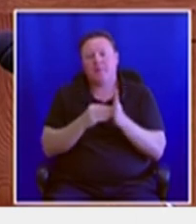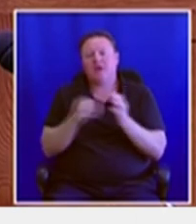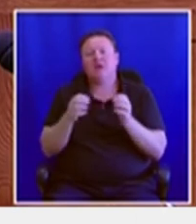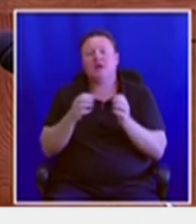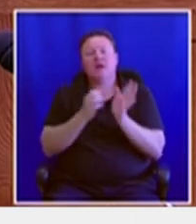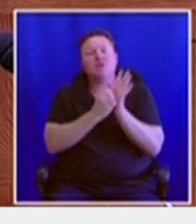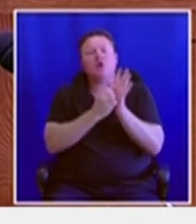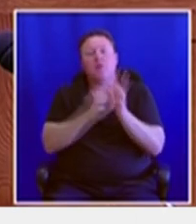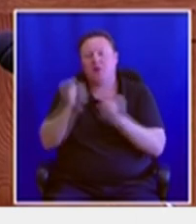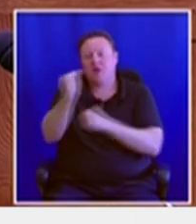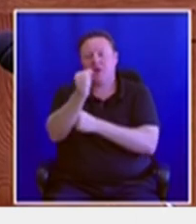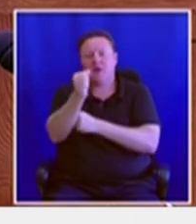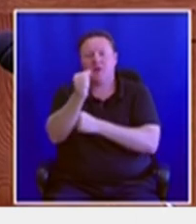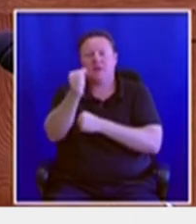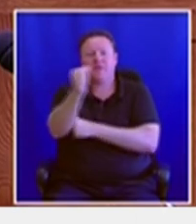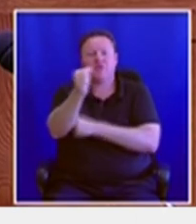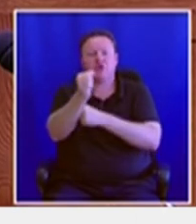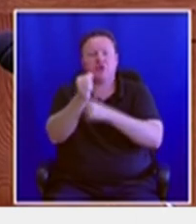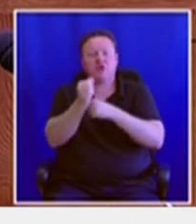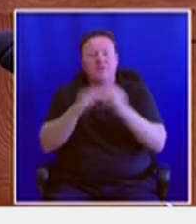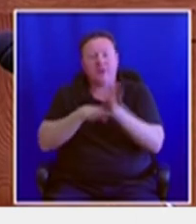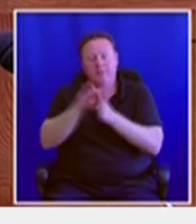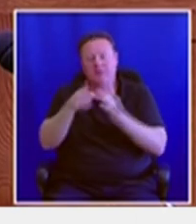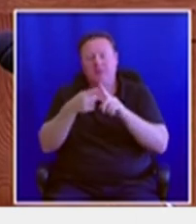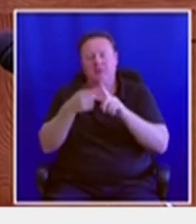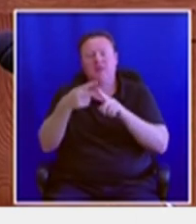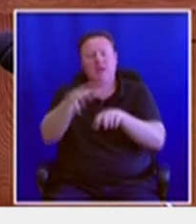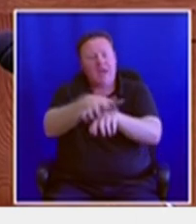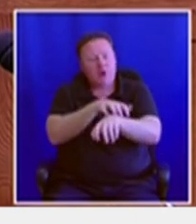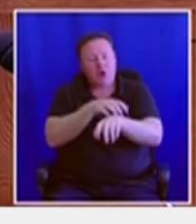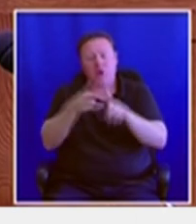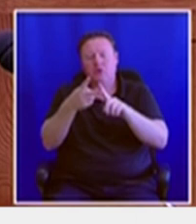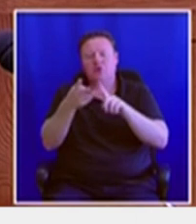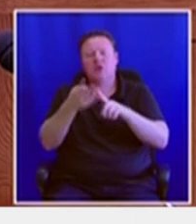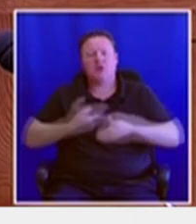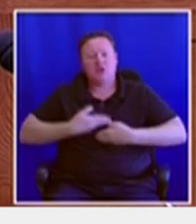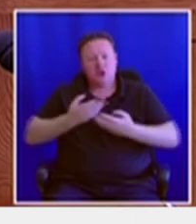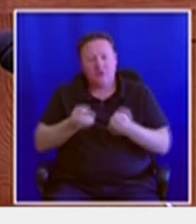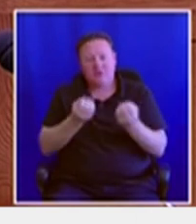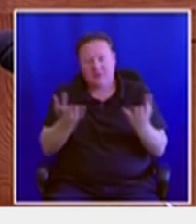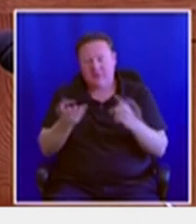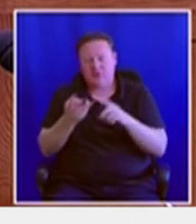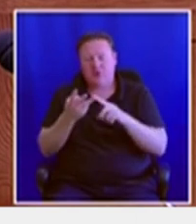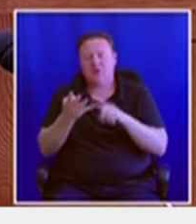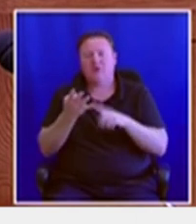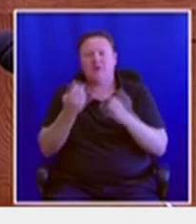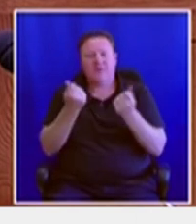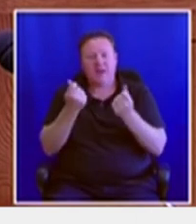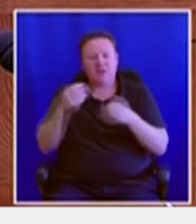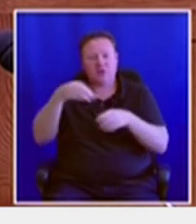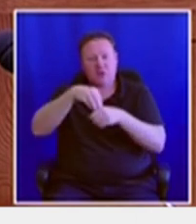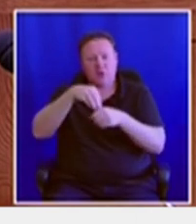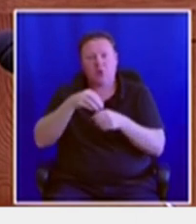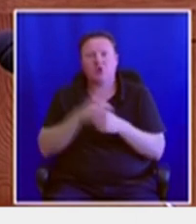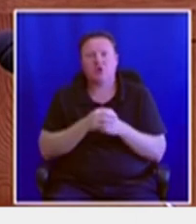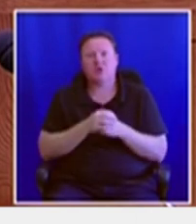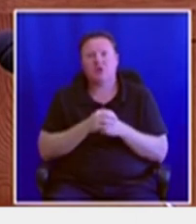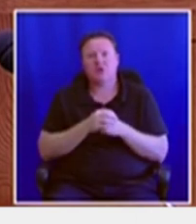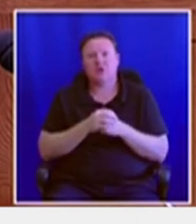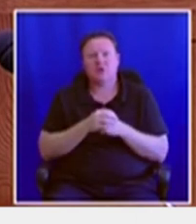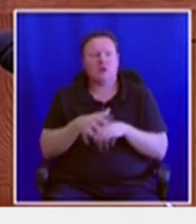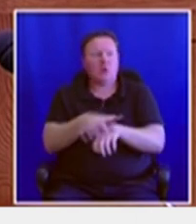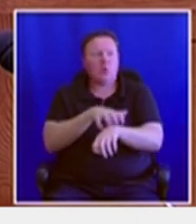infrastructure development, agriculture, service delivery, financial inclusion, and